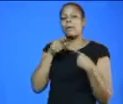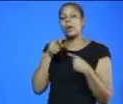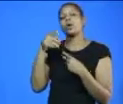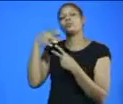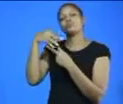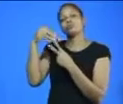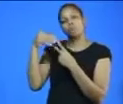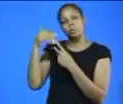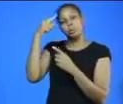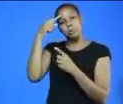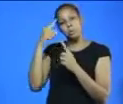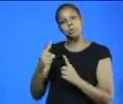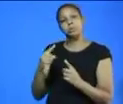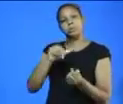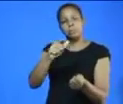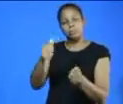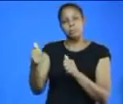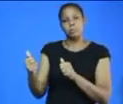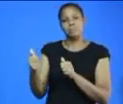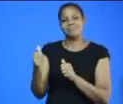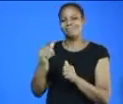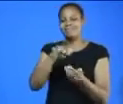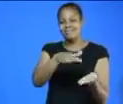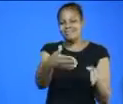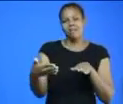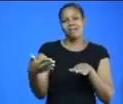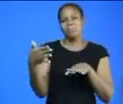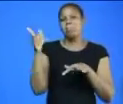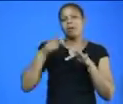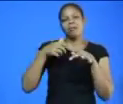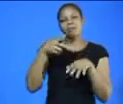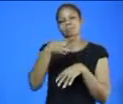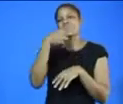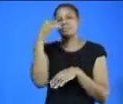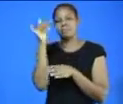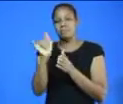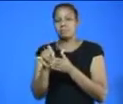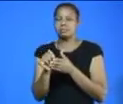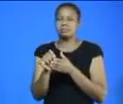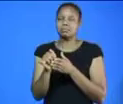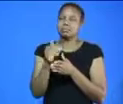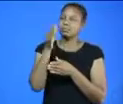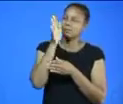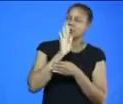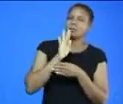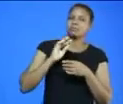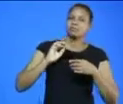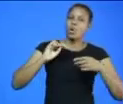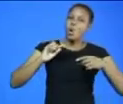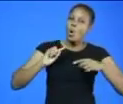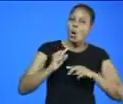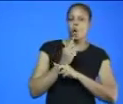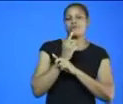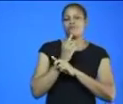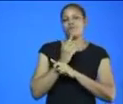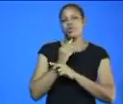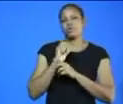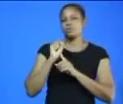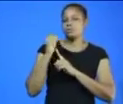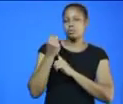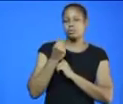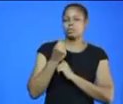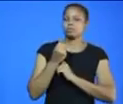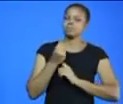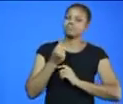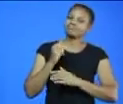Oh, may the living God, even in these tragic circumstances, speak to some